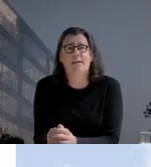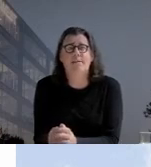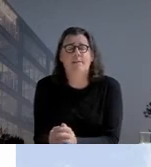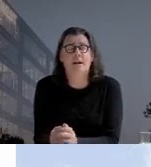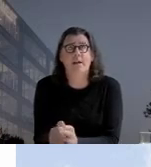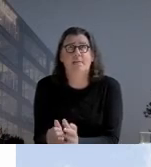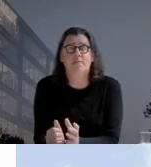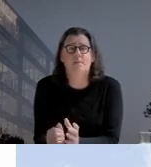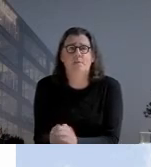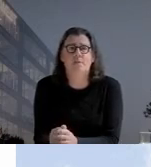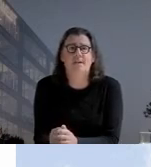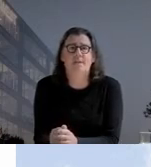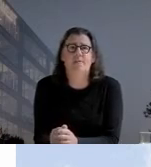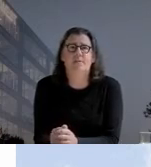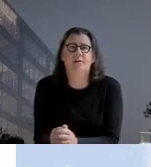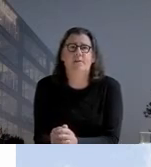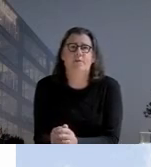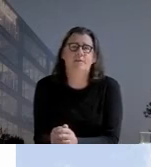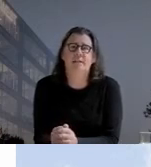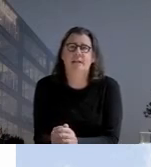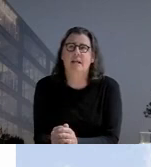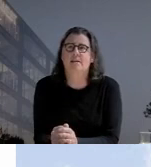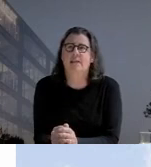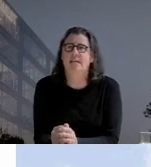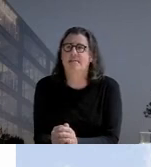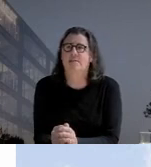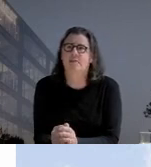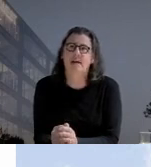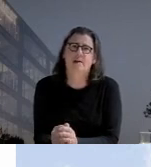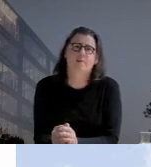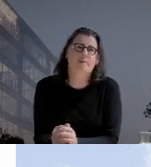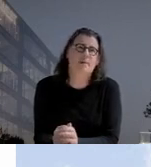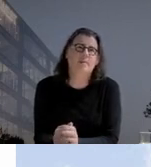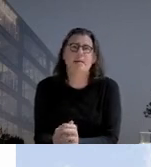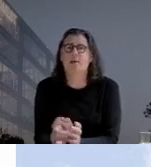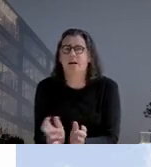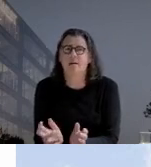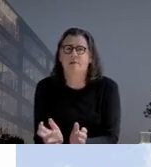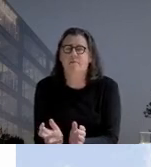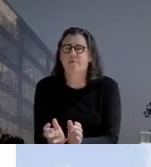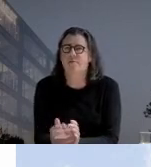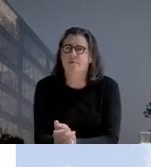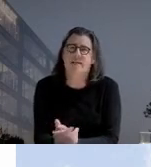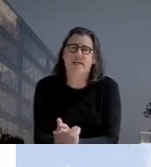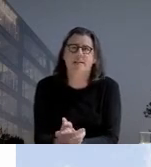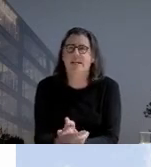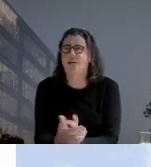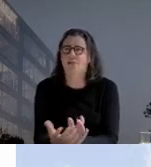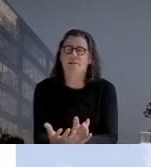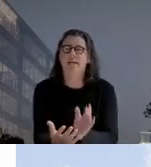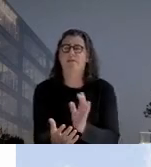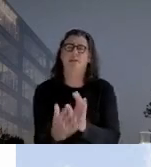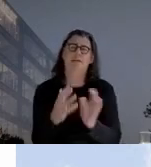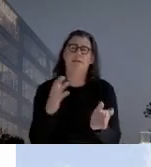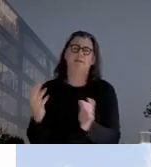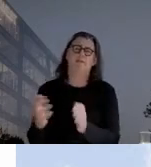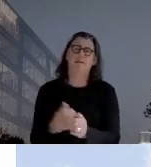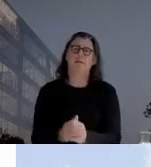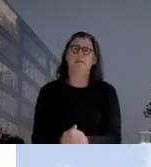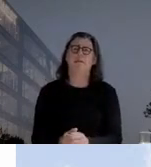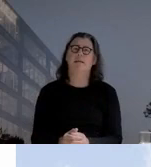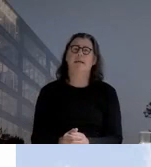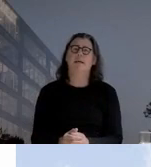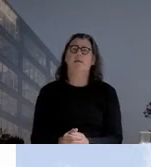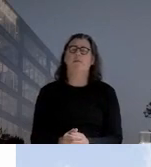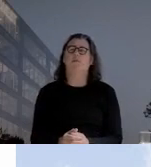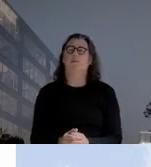or tenant clients would say to us, floor ceiling glazing is great. I want to be able to get panoramic views. I want to get connection to the outside. That's all